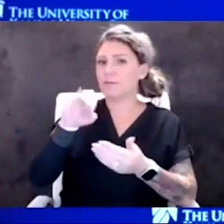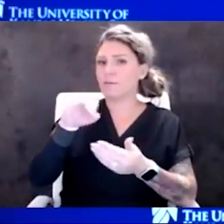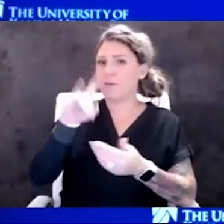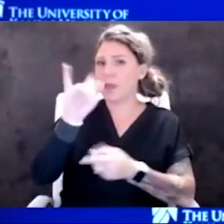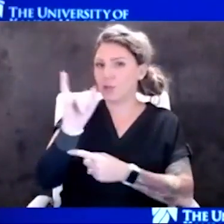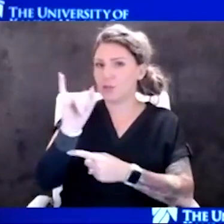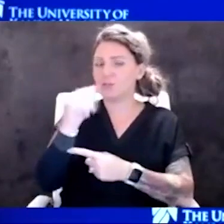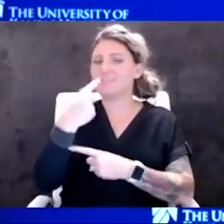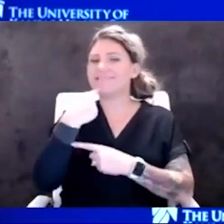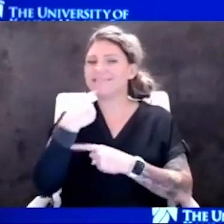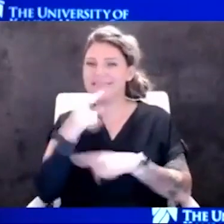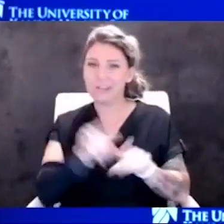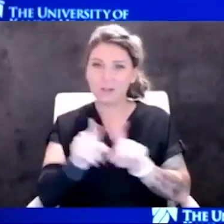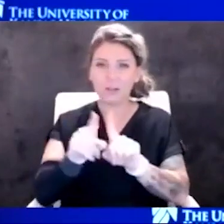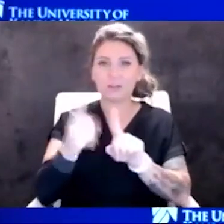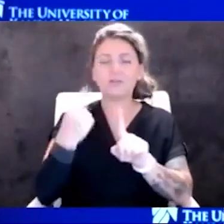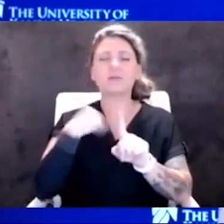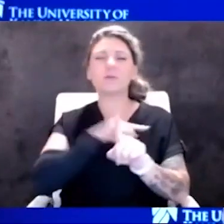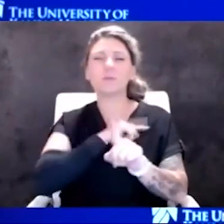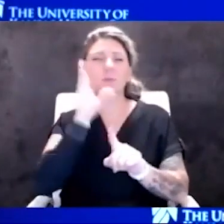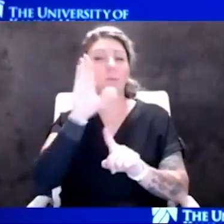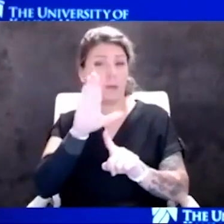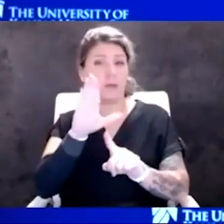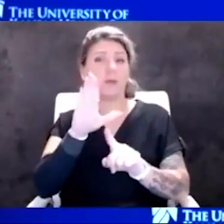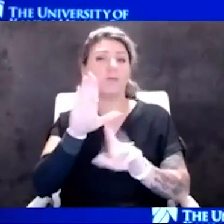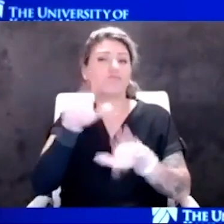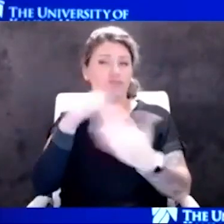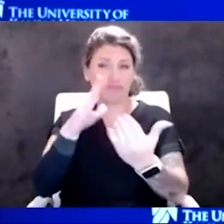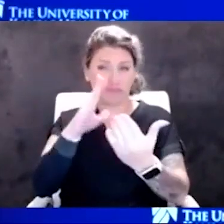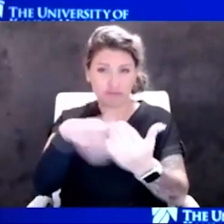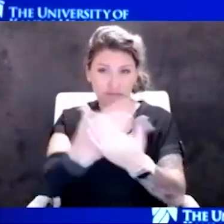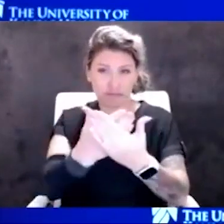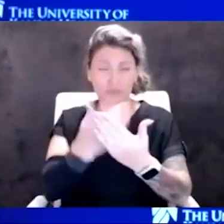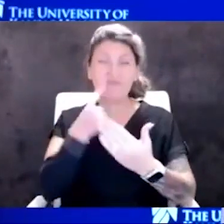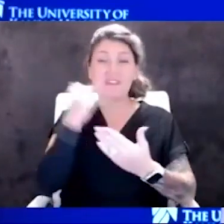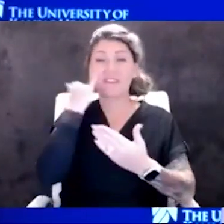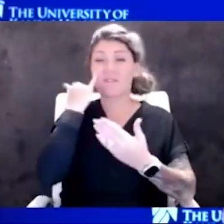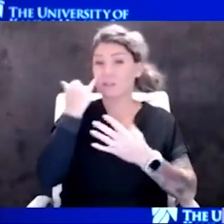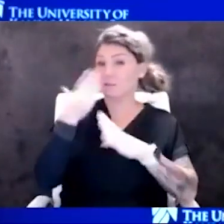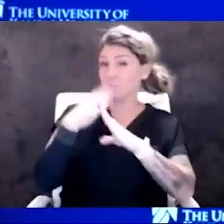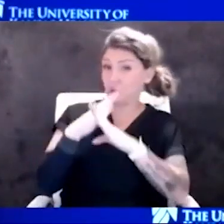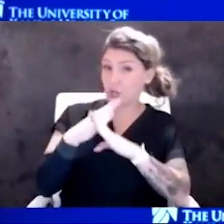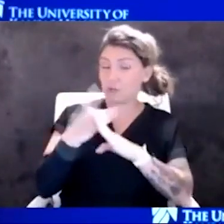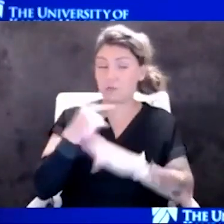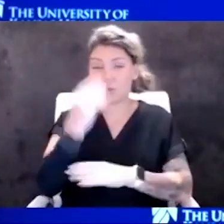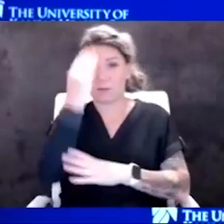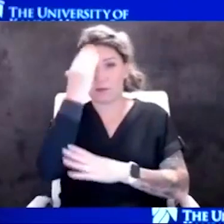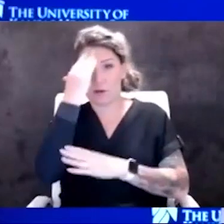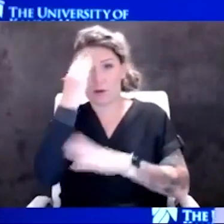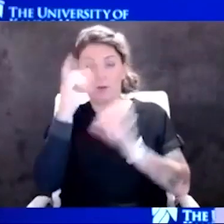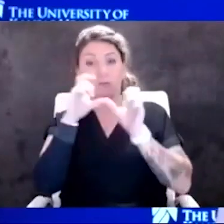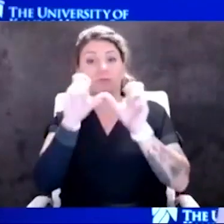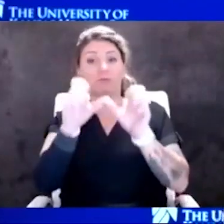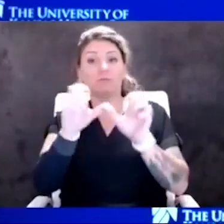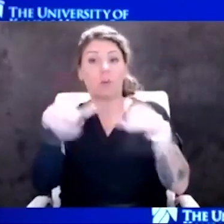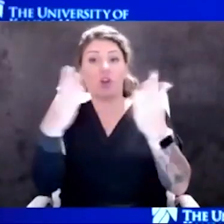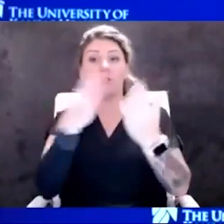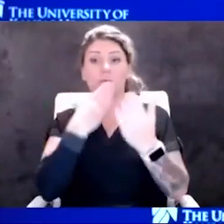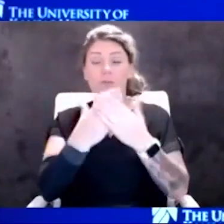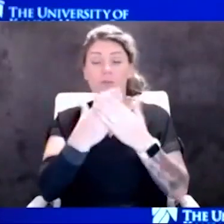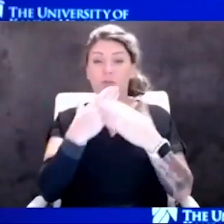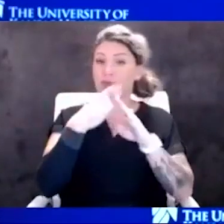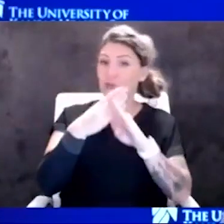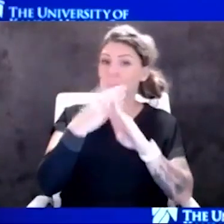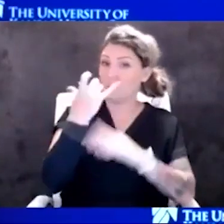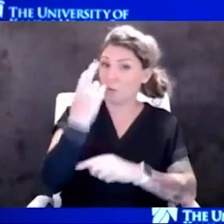we're going. Is it necessarily for protection? Because we know that they continue to offer good protection. That is one of the reasons. The other